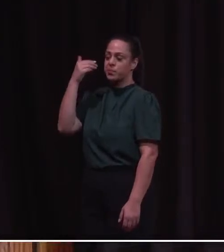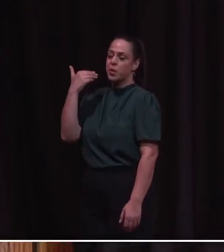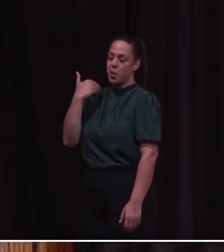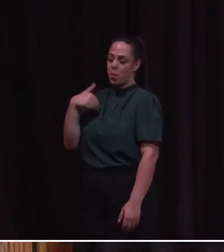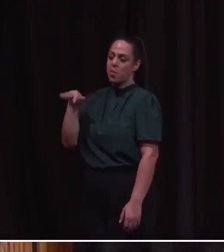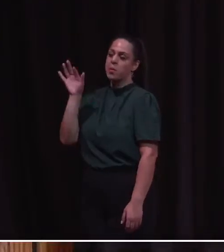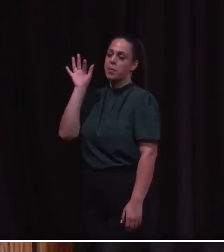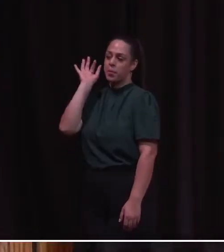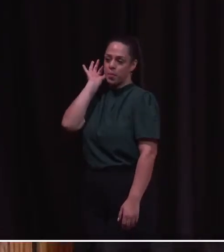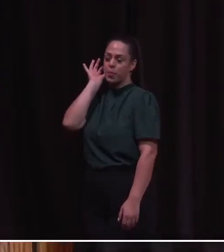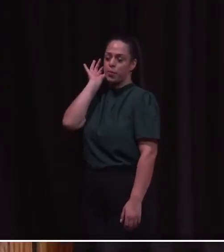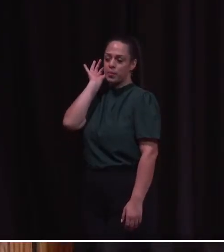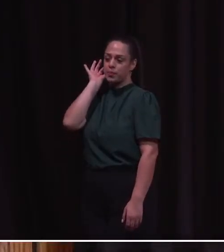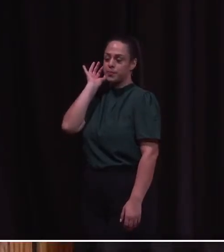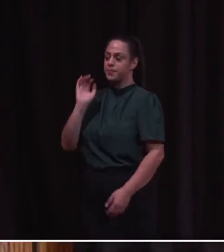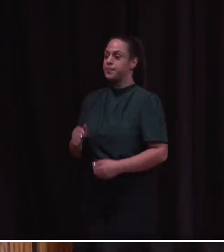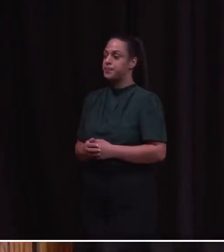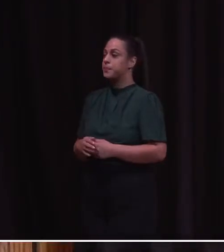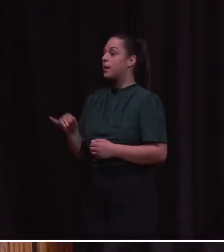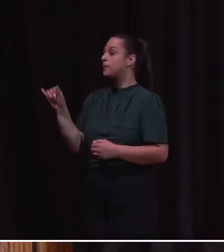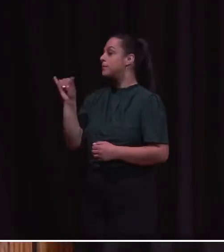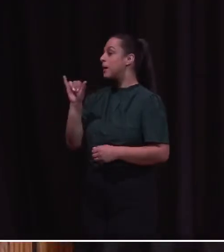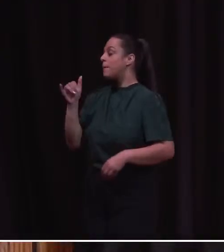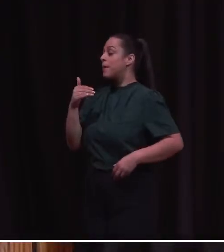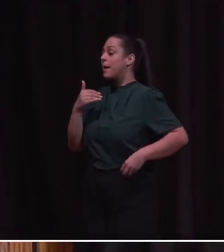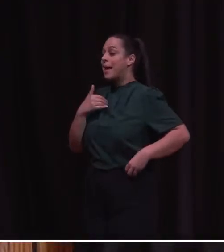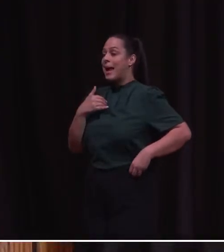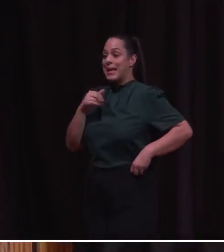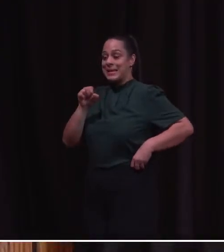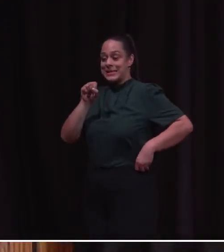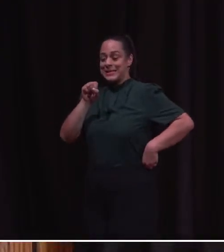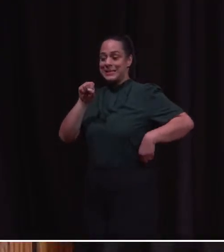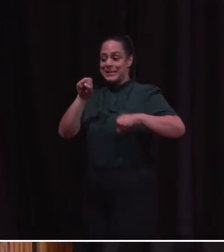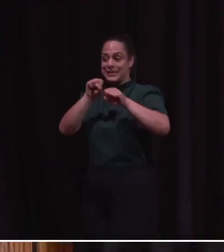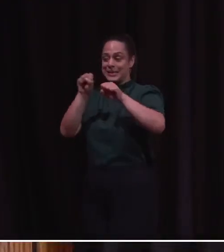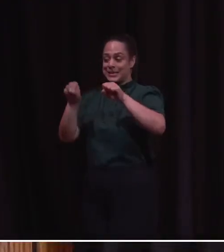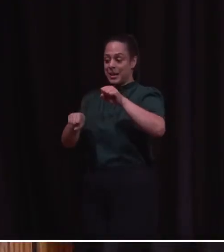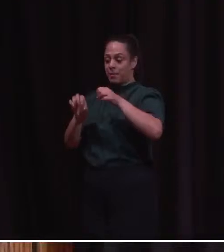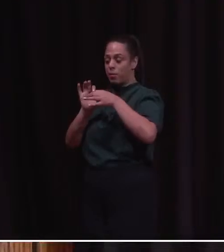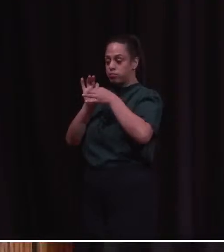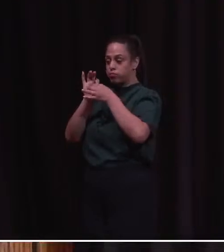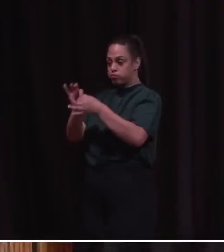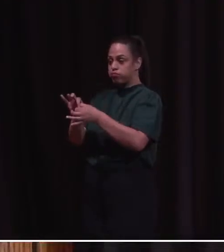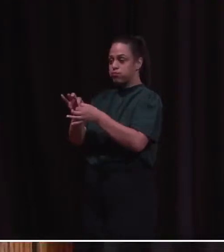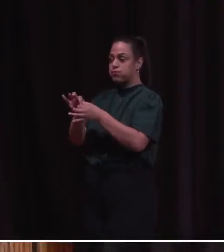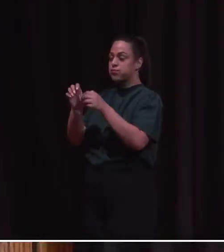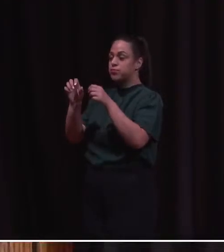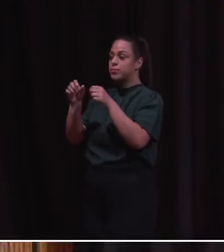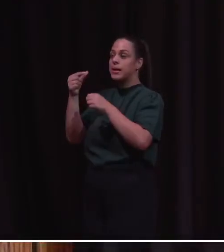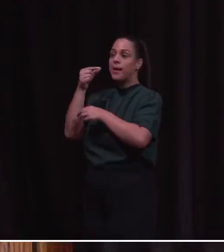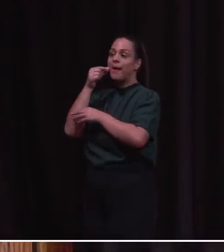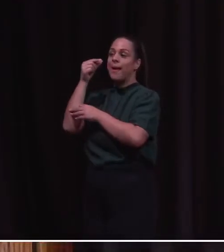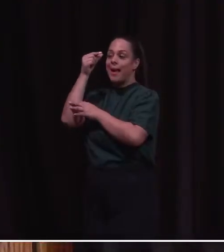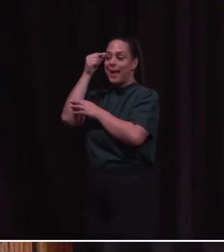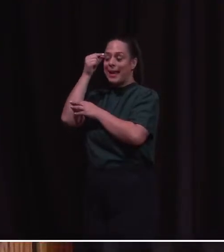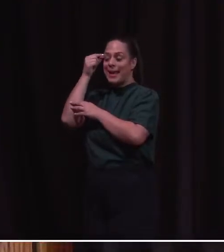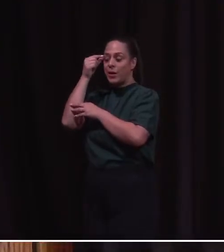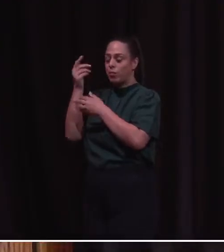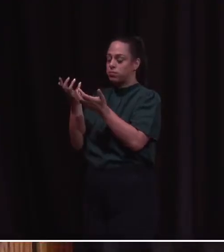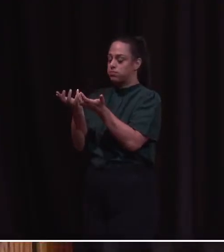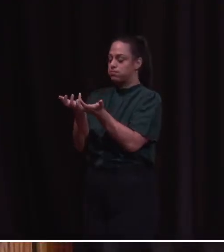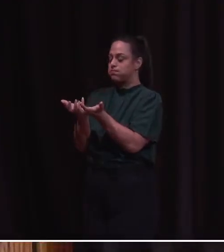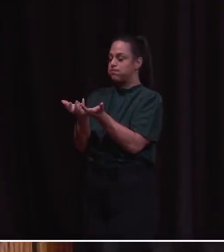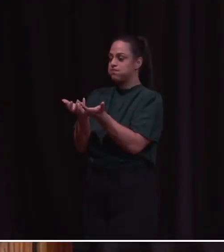and that gender systems were set apart from being a means of production